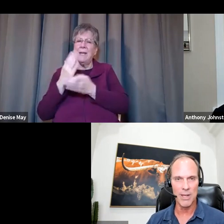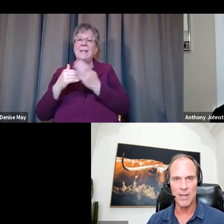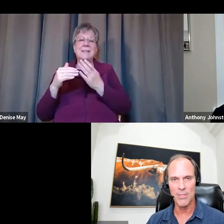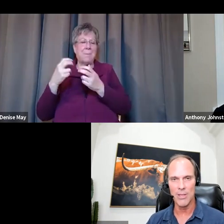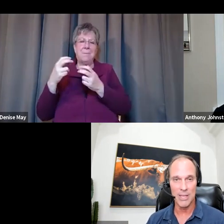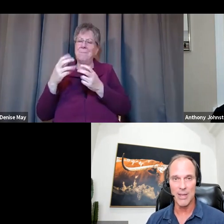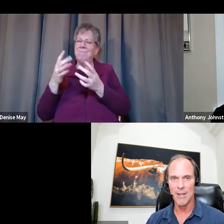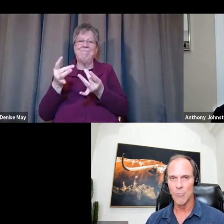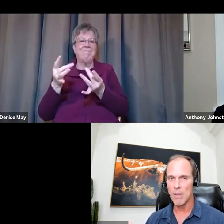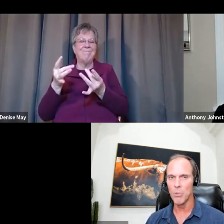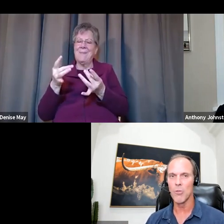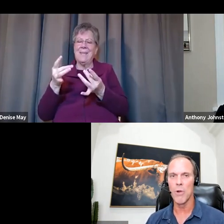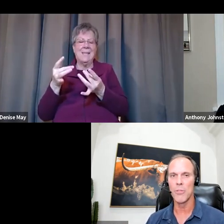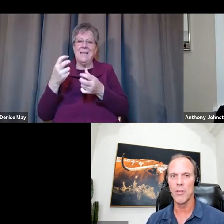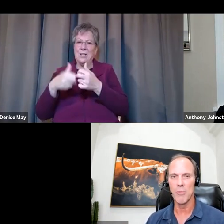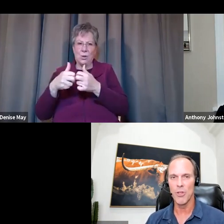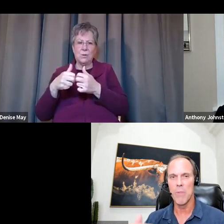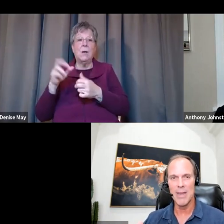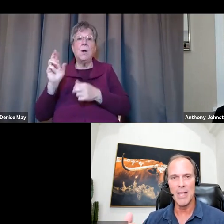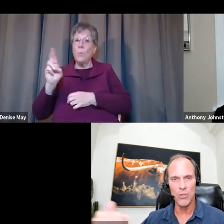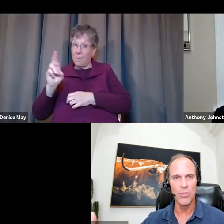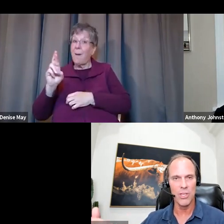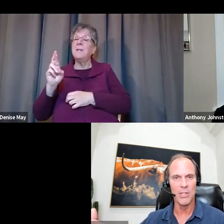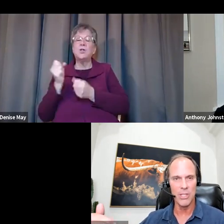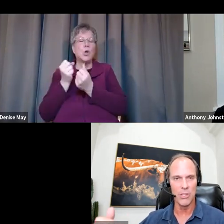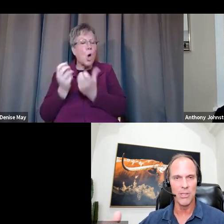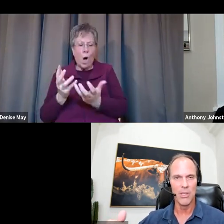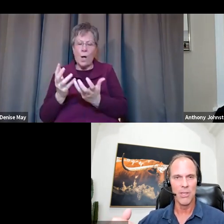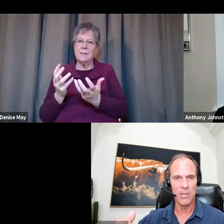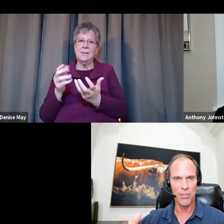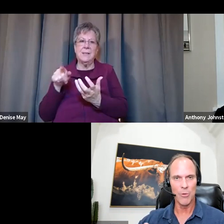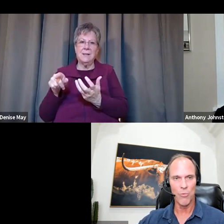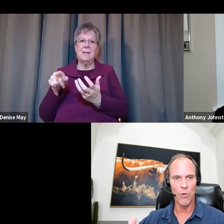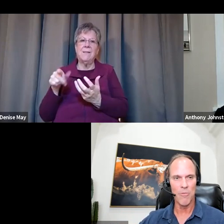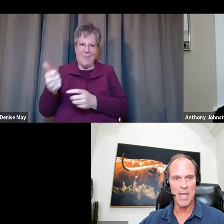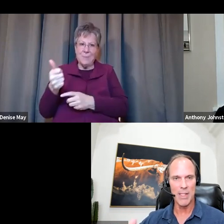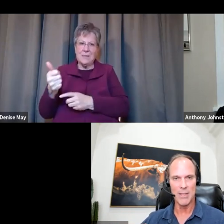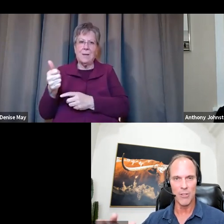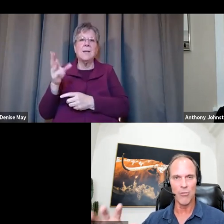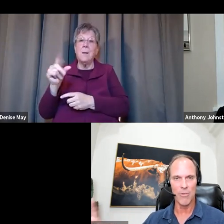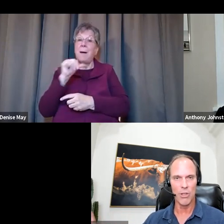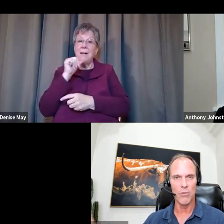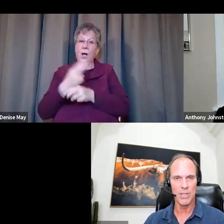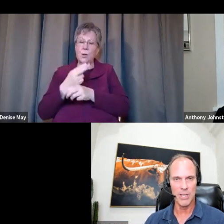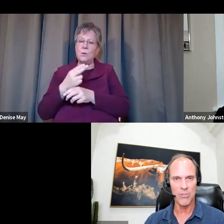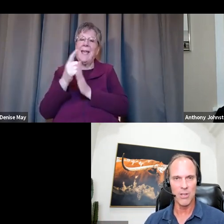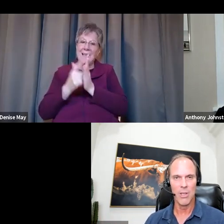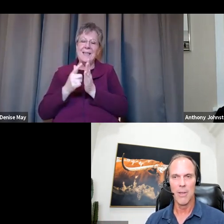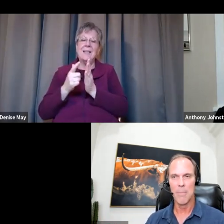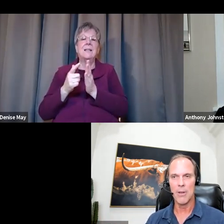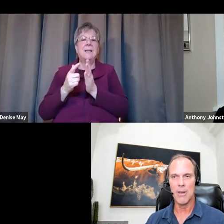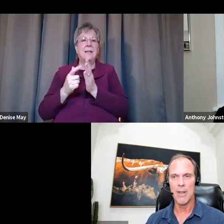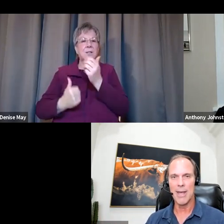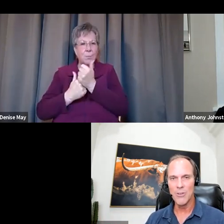talk about. I think, again, Republicans brought this on themselves by not using a legally acceptable form of balloting and sort of arguing against